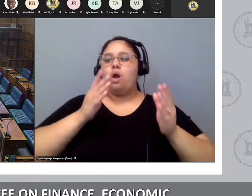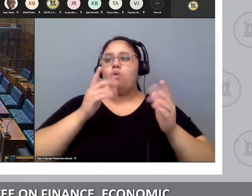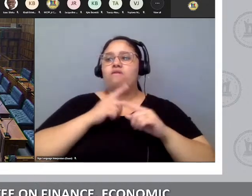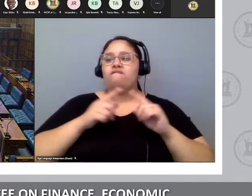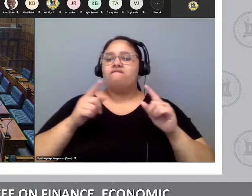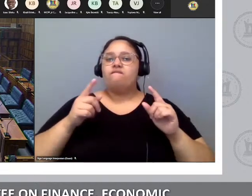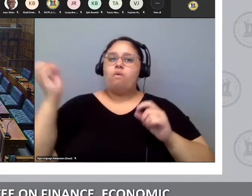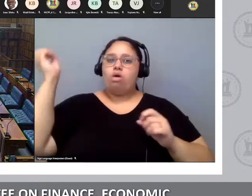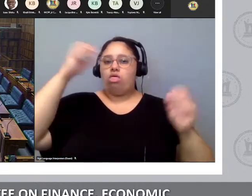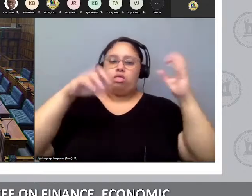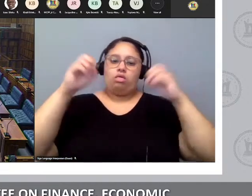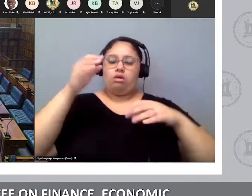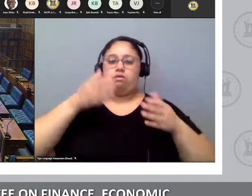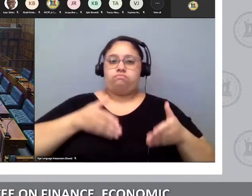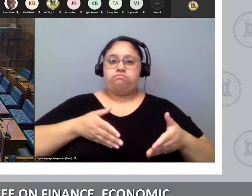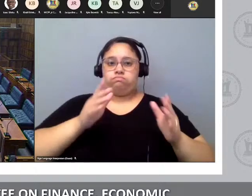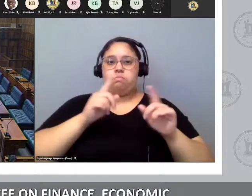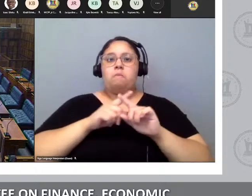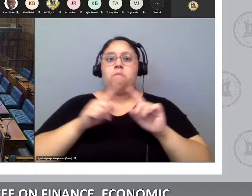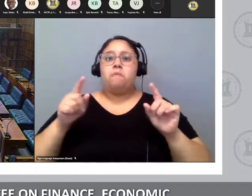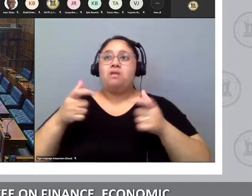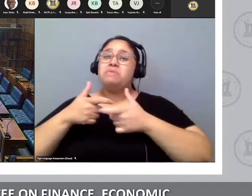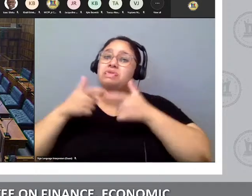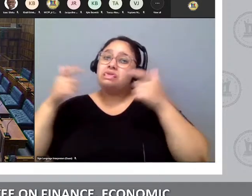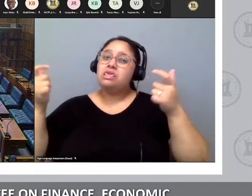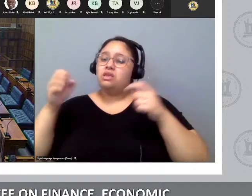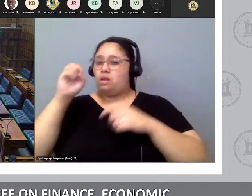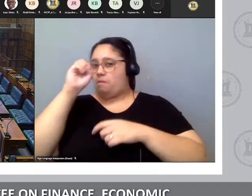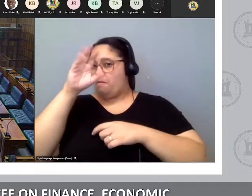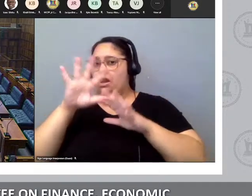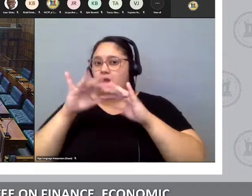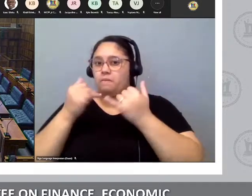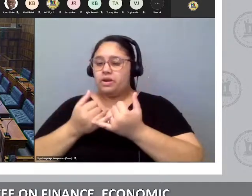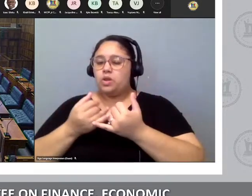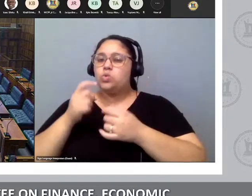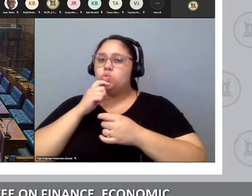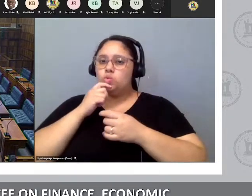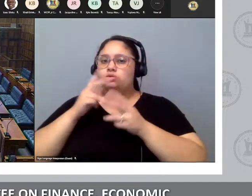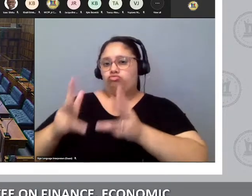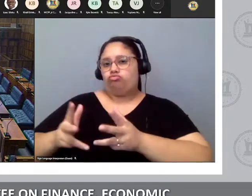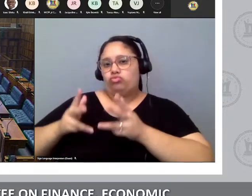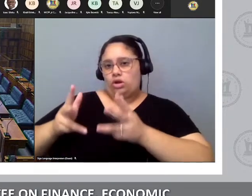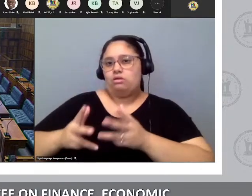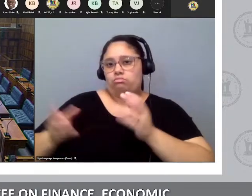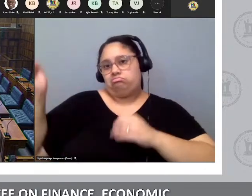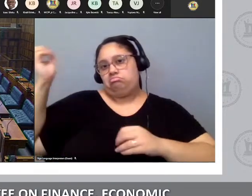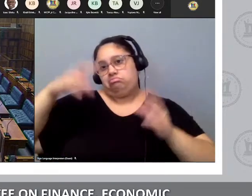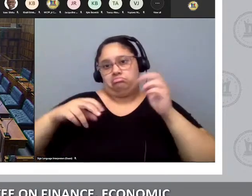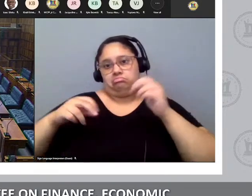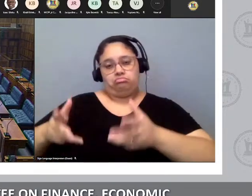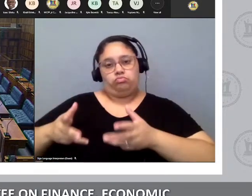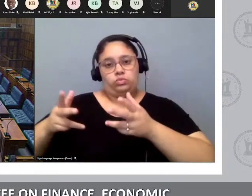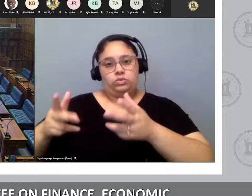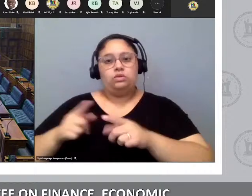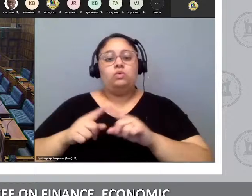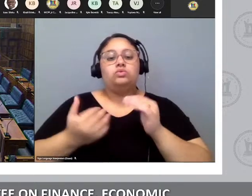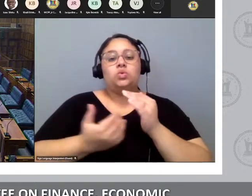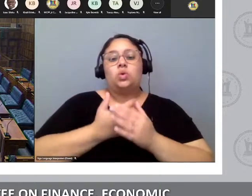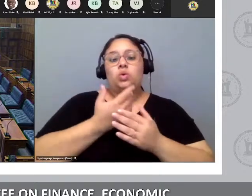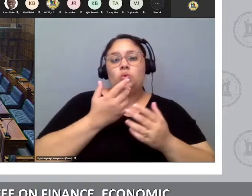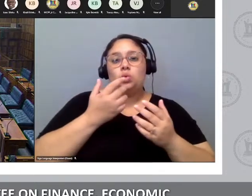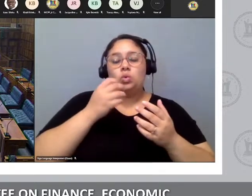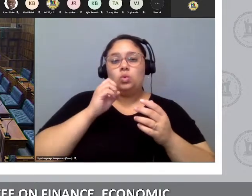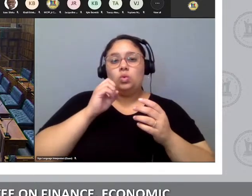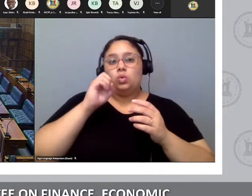miners do move it by rail um there's also different agreements that some of the emerging miners have and that's